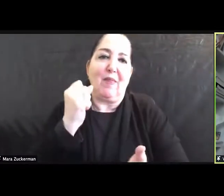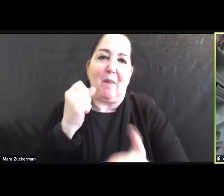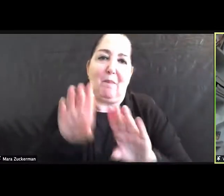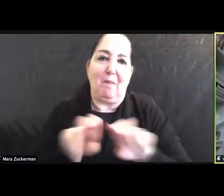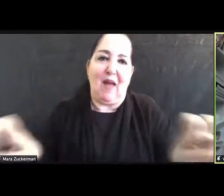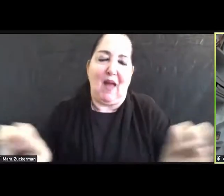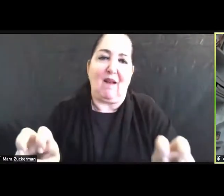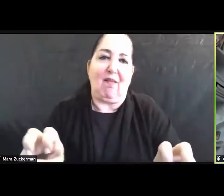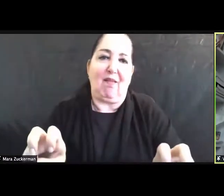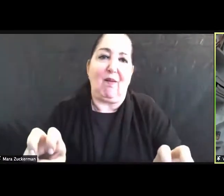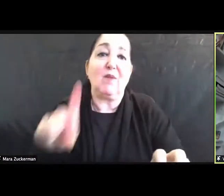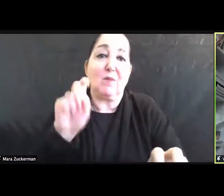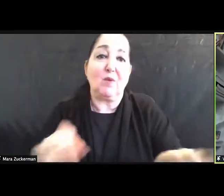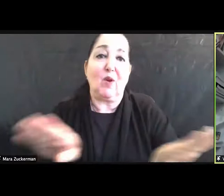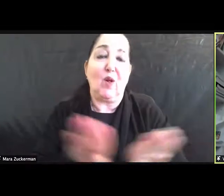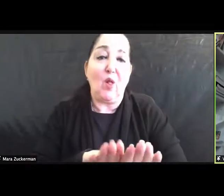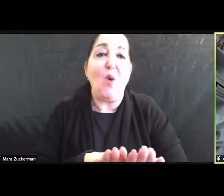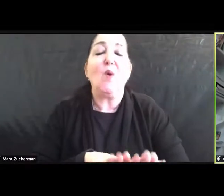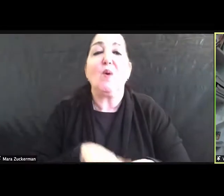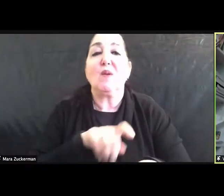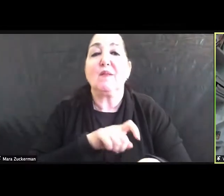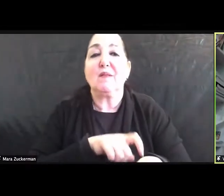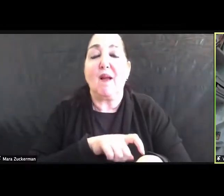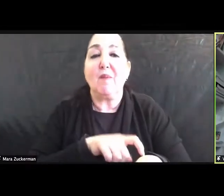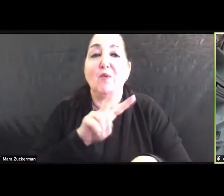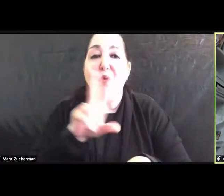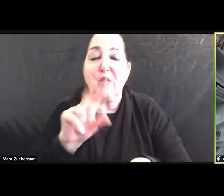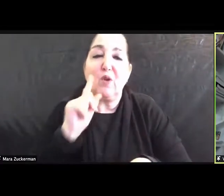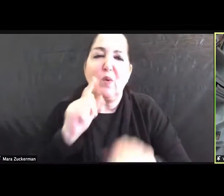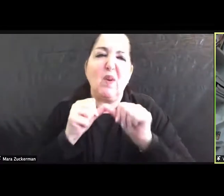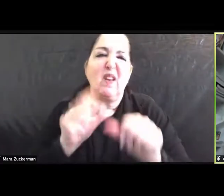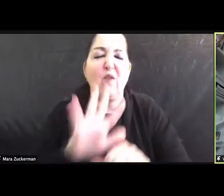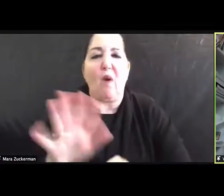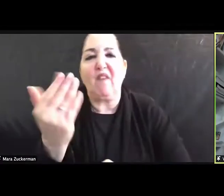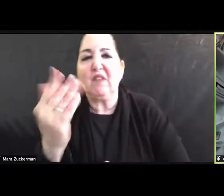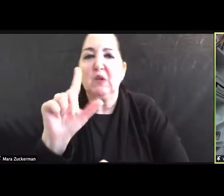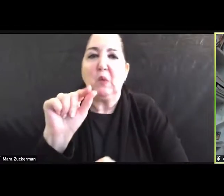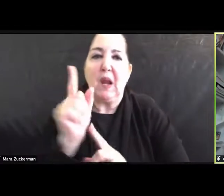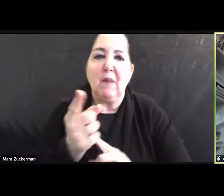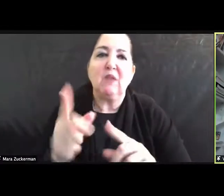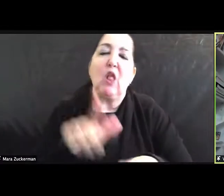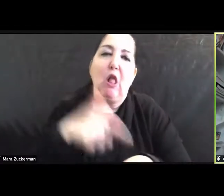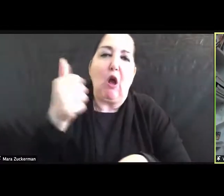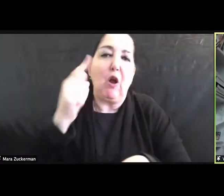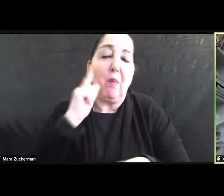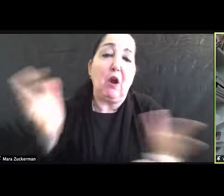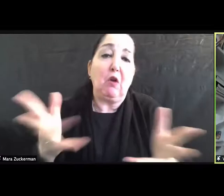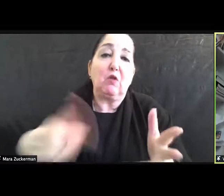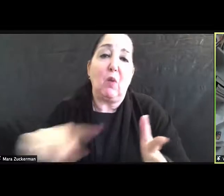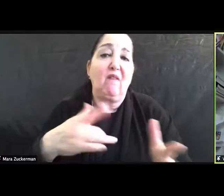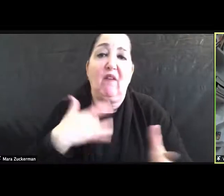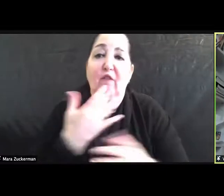York time, for at least 15 or 20 minutes. But I just want to encourage you all to, you know, feel free and comfortable